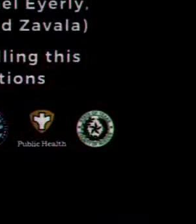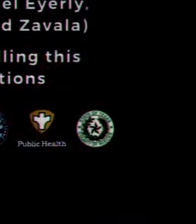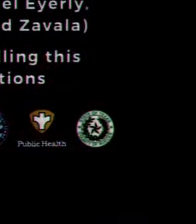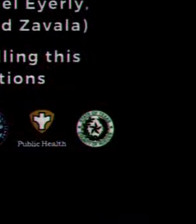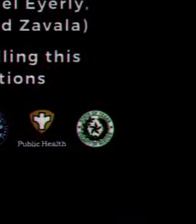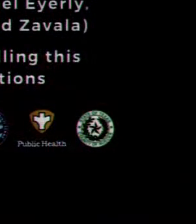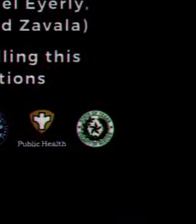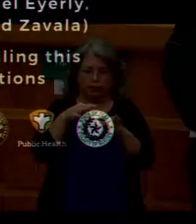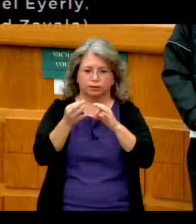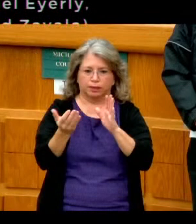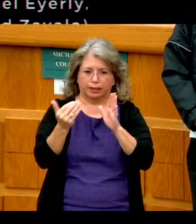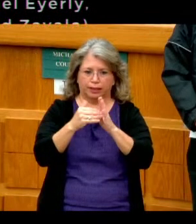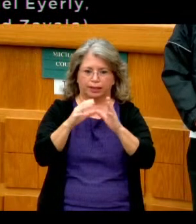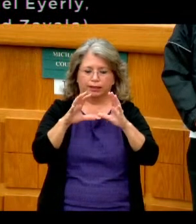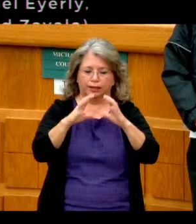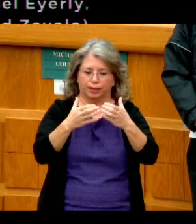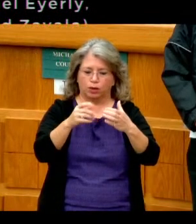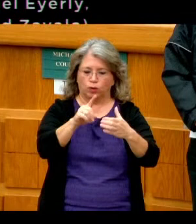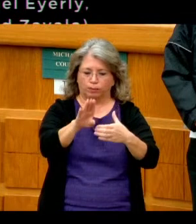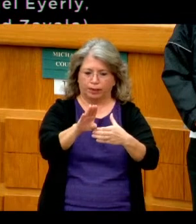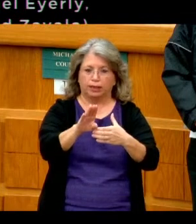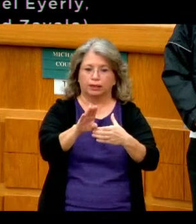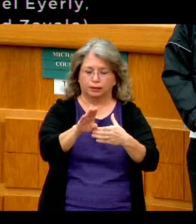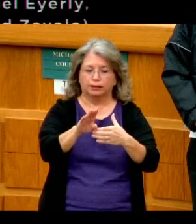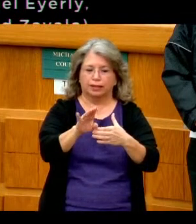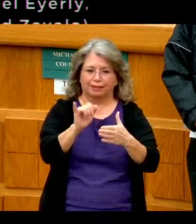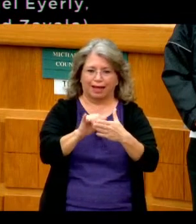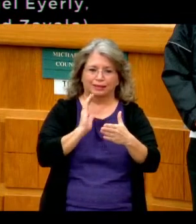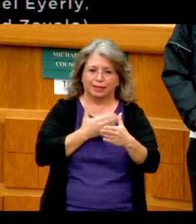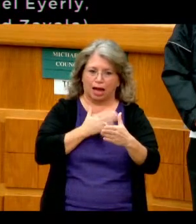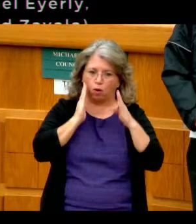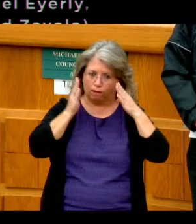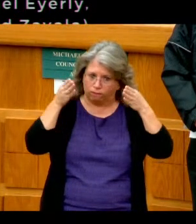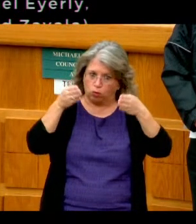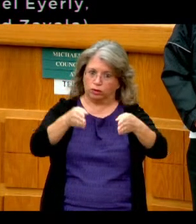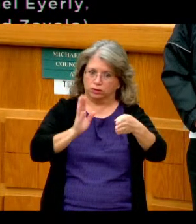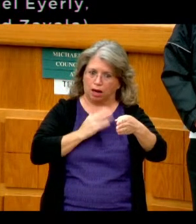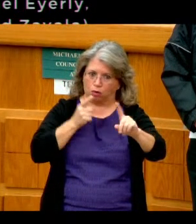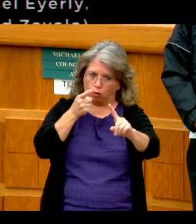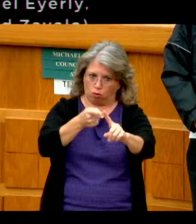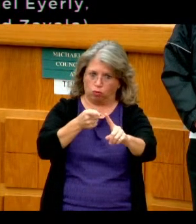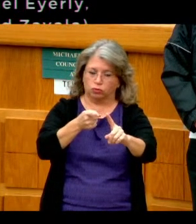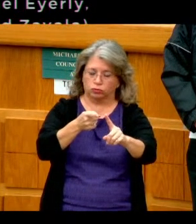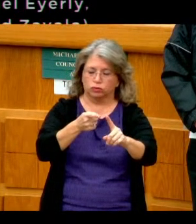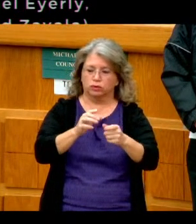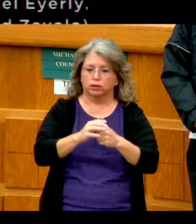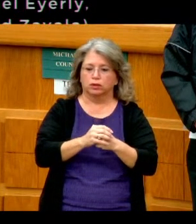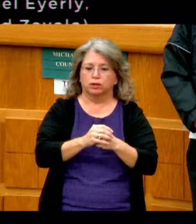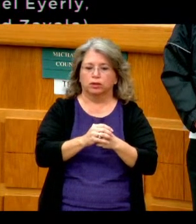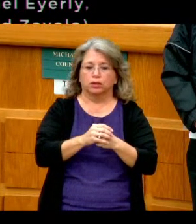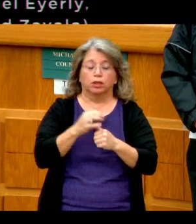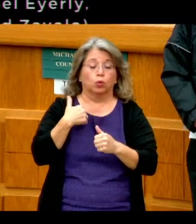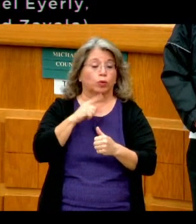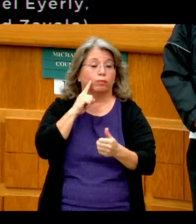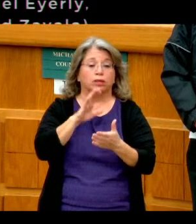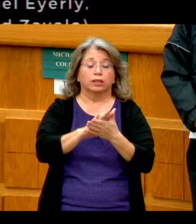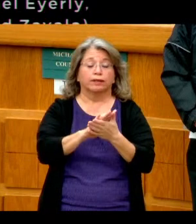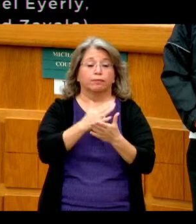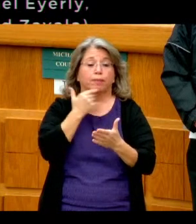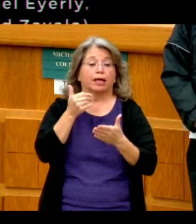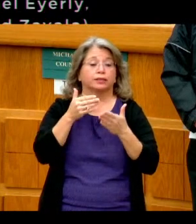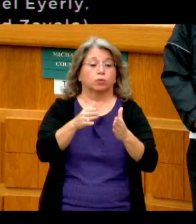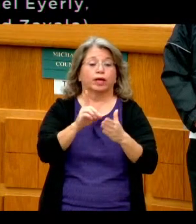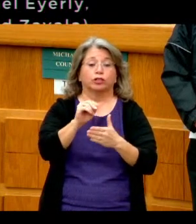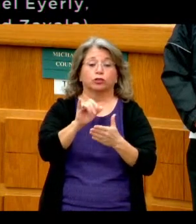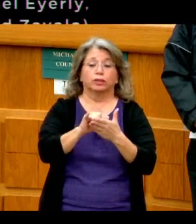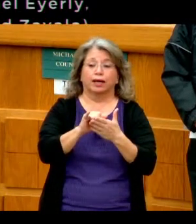times already. But that is our intent. And in doing so, we discovered that we believe the most efficient way to do that, as